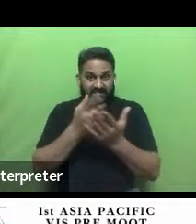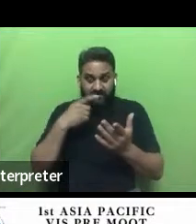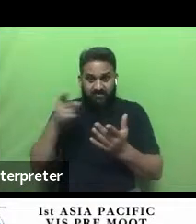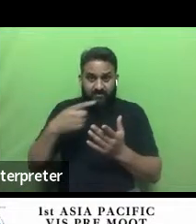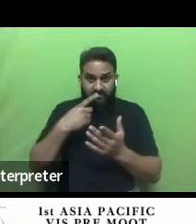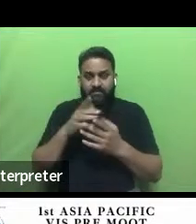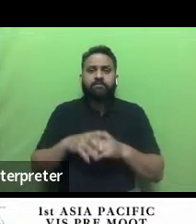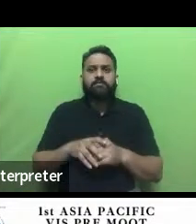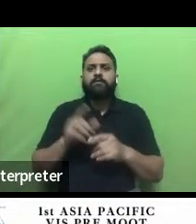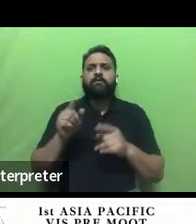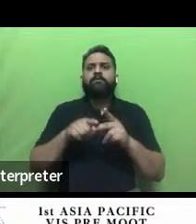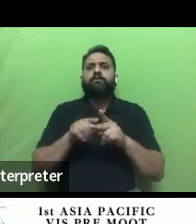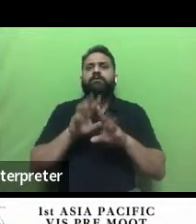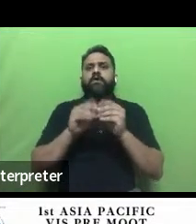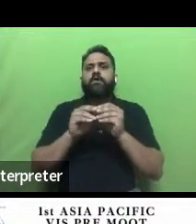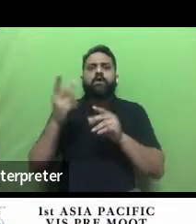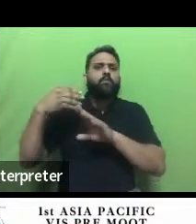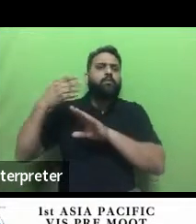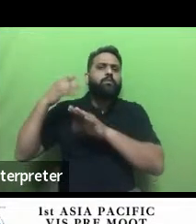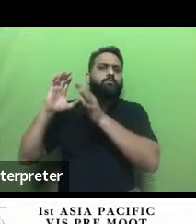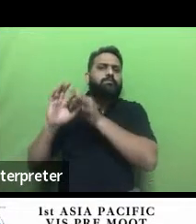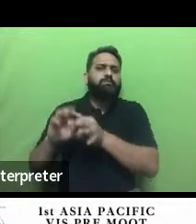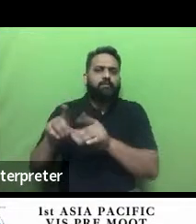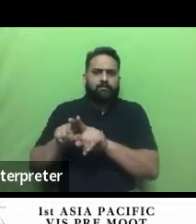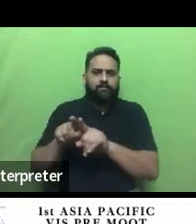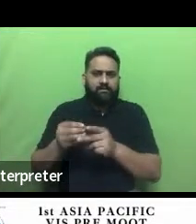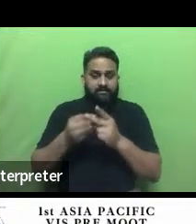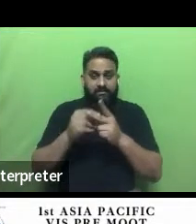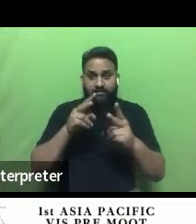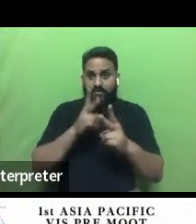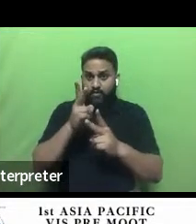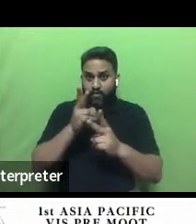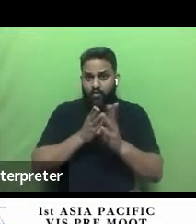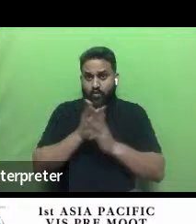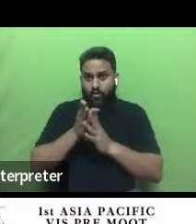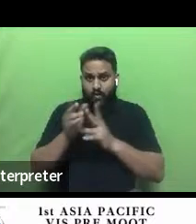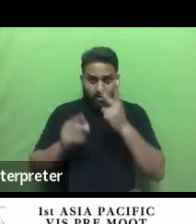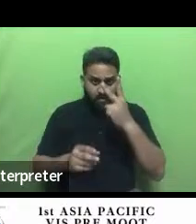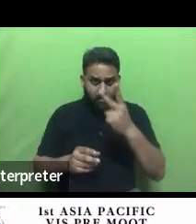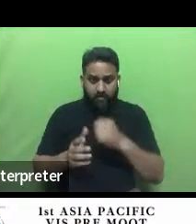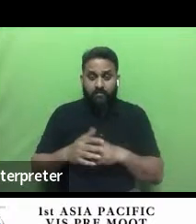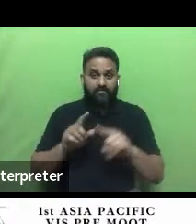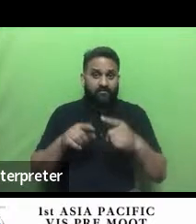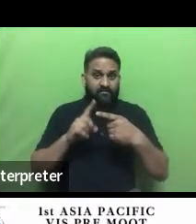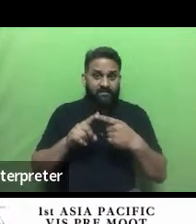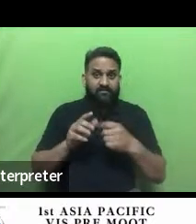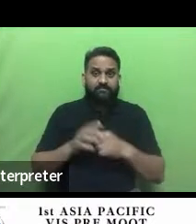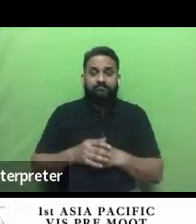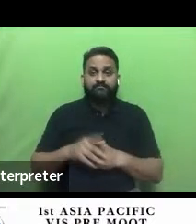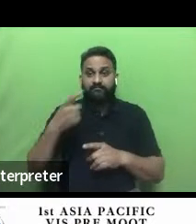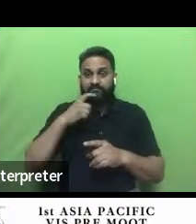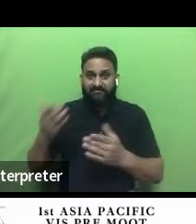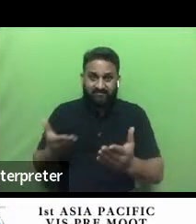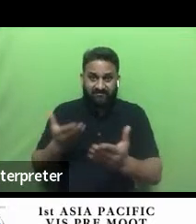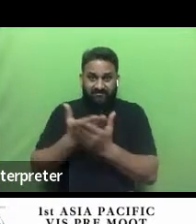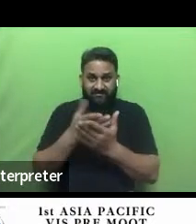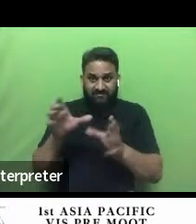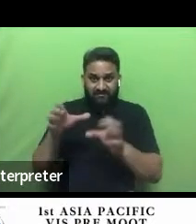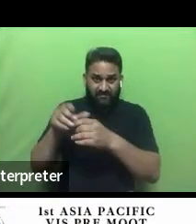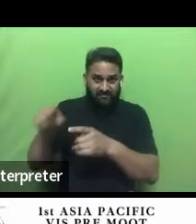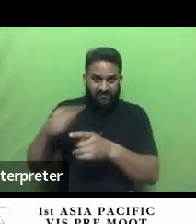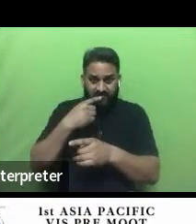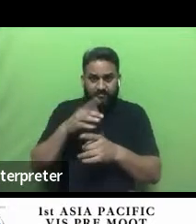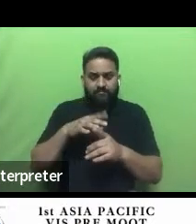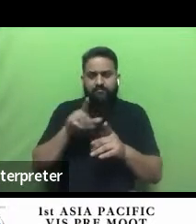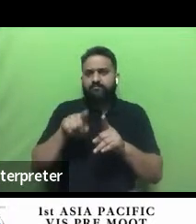validly included by reference. And I'll be making two submissions under this heading. Firstly, that the claimant's inclusion of their general conditions of sale